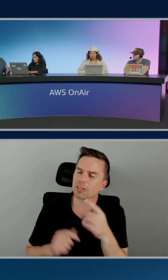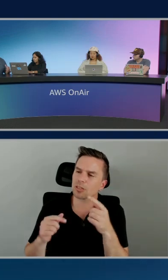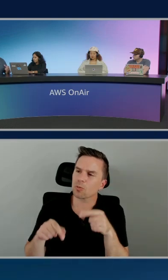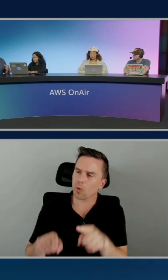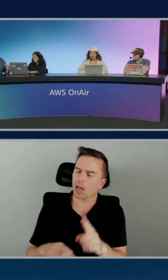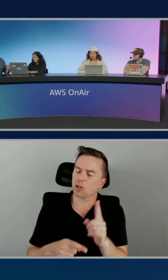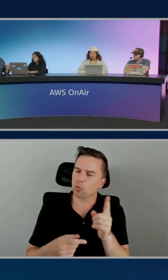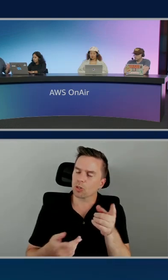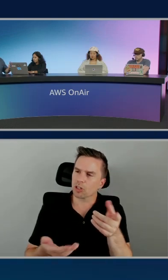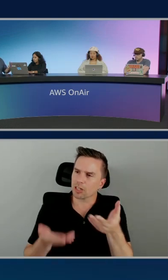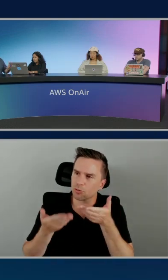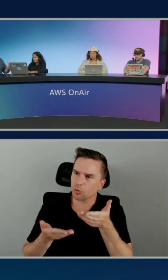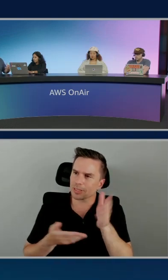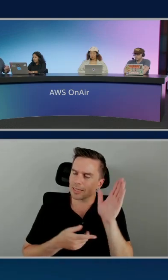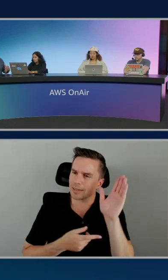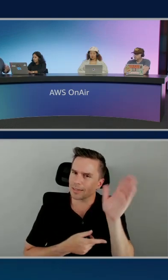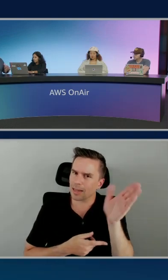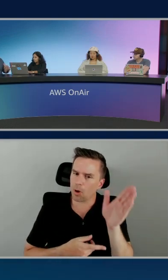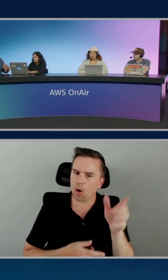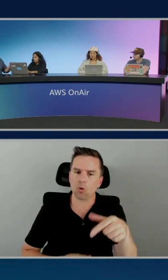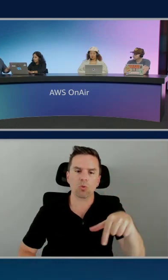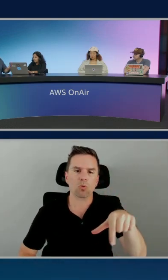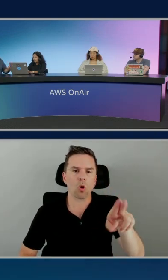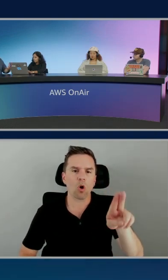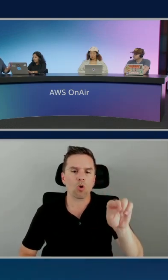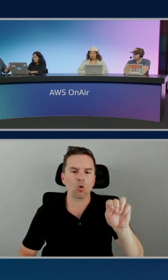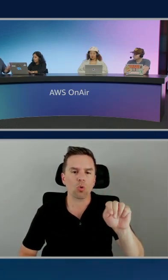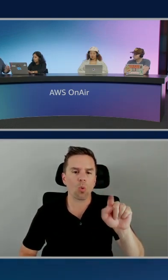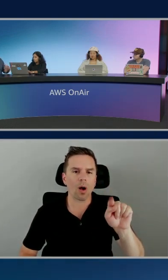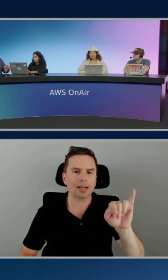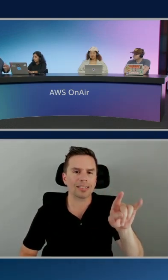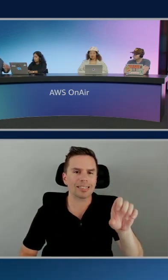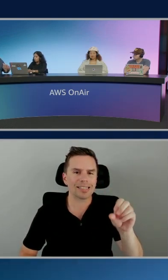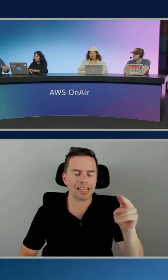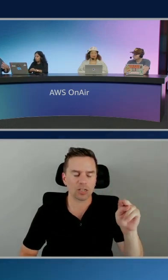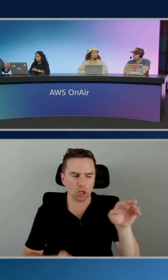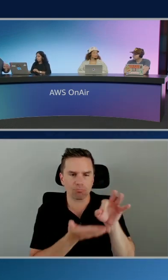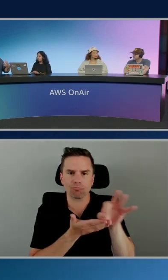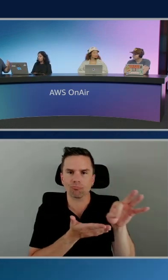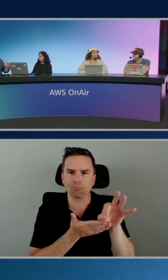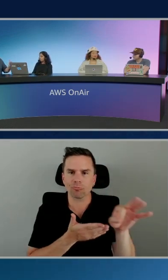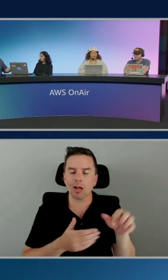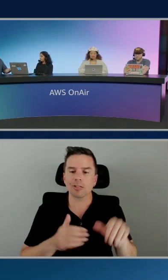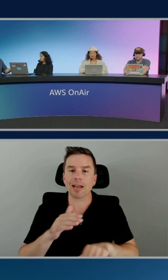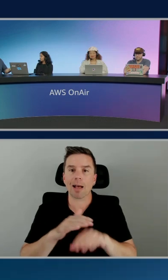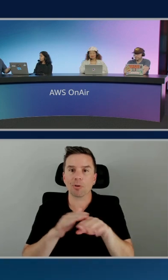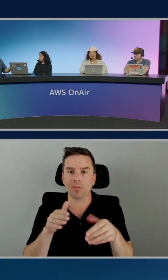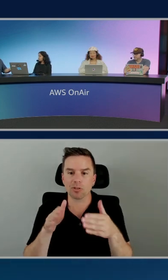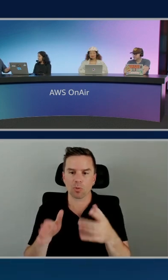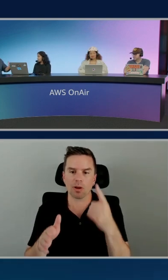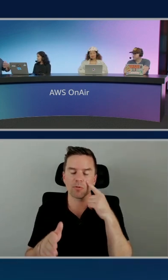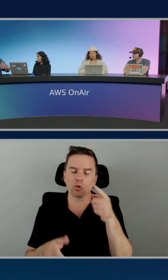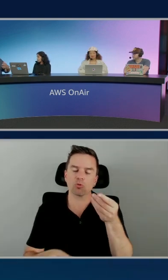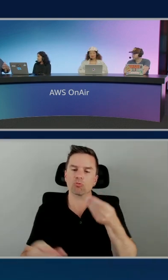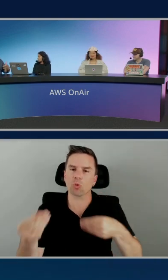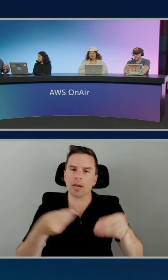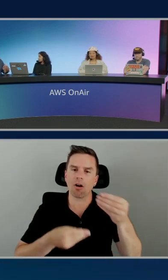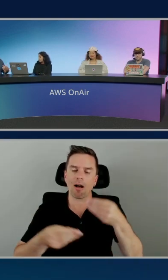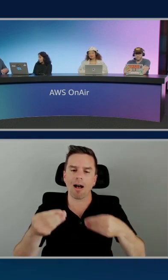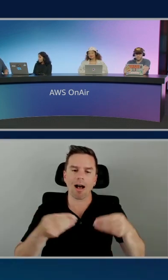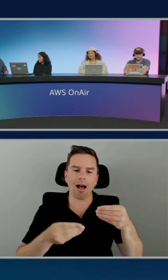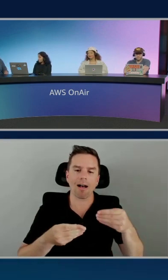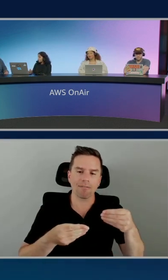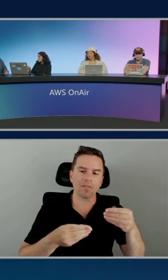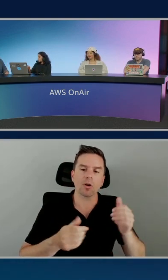introducing your demo here. So quantization, right? So that's an optimization technique where you essentially trade off precision for performance and size of data,